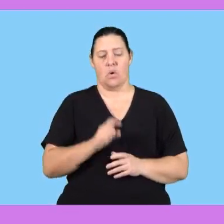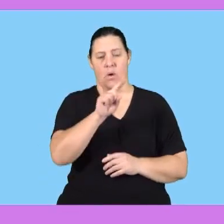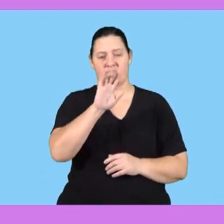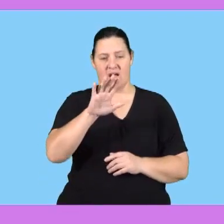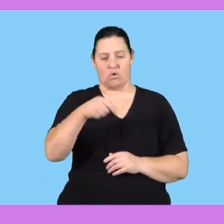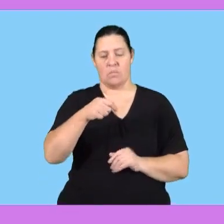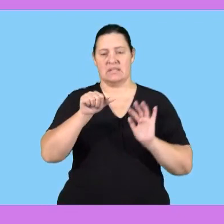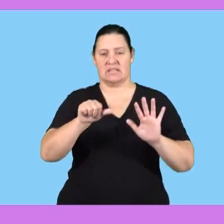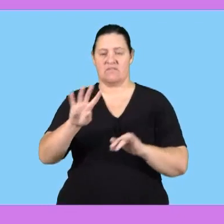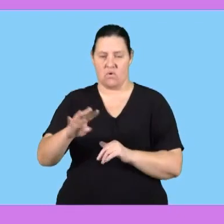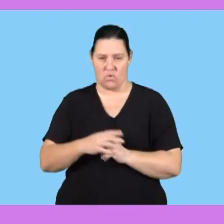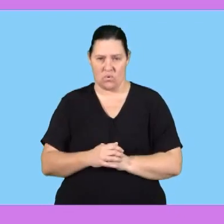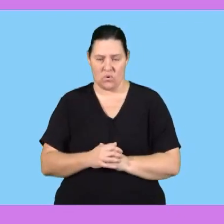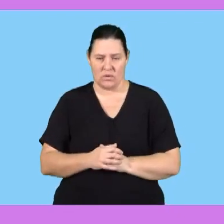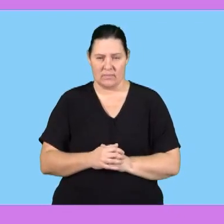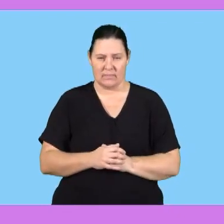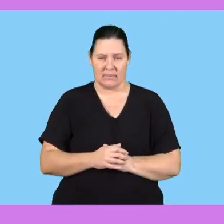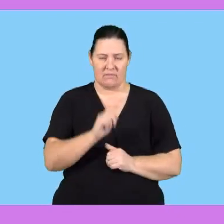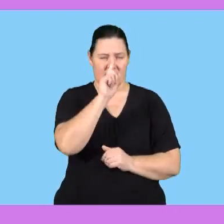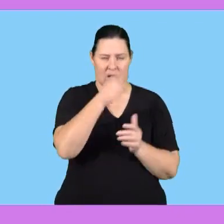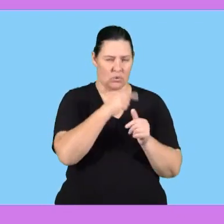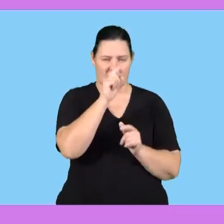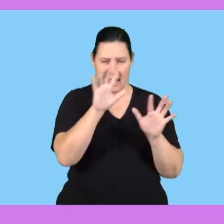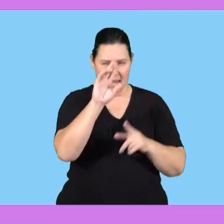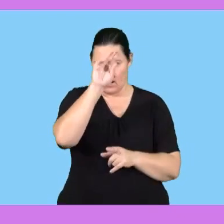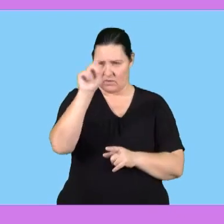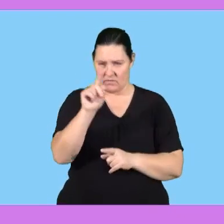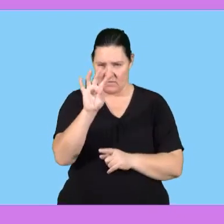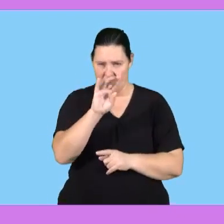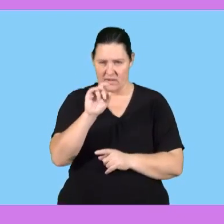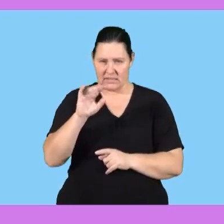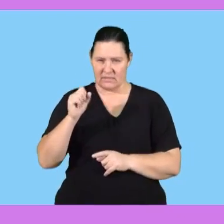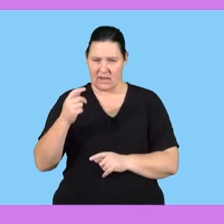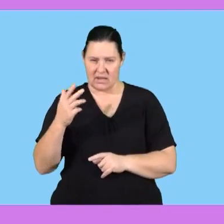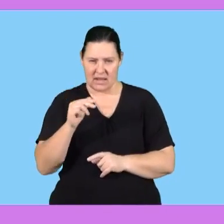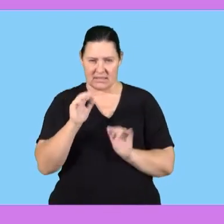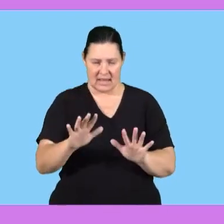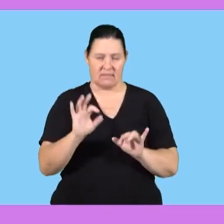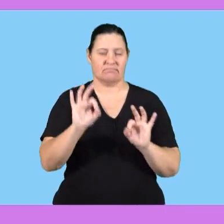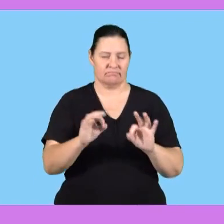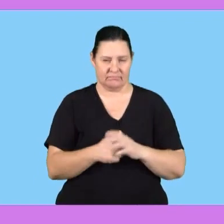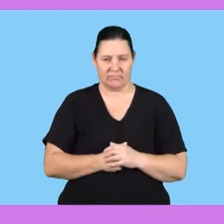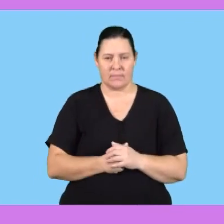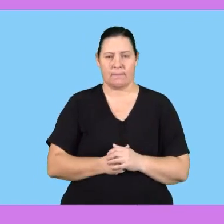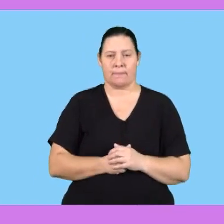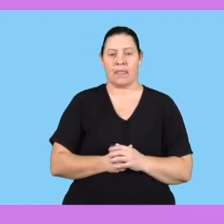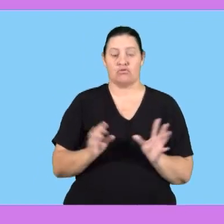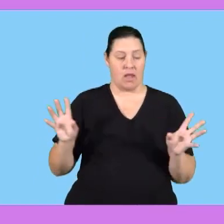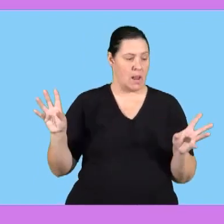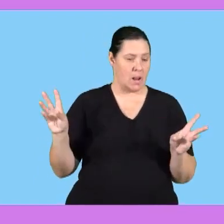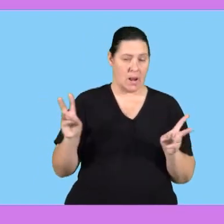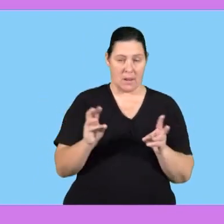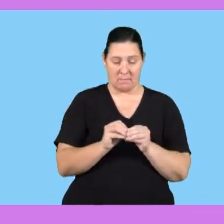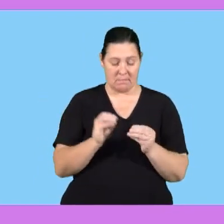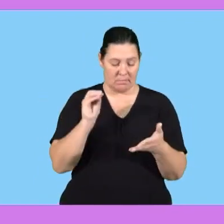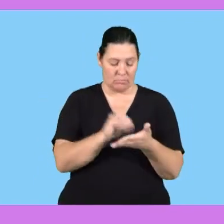is 15.64. Let's quickly see that we have 10 numbers, 1, 2, 3, 4, 5, 6, 7, 8, 9, 10. So indeed, I